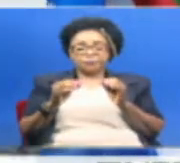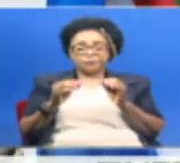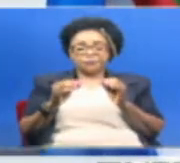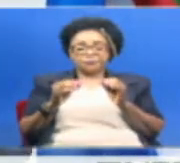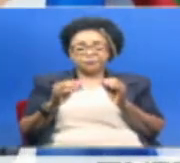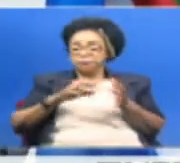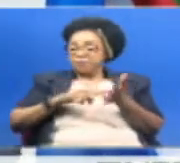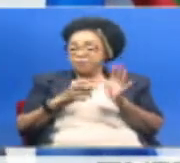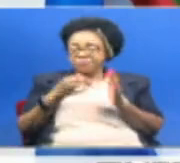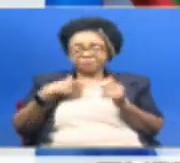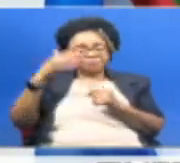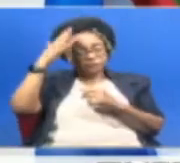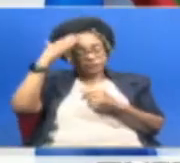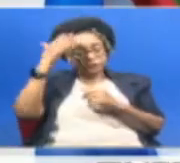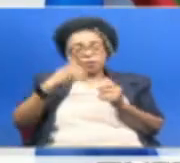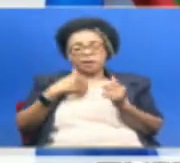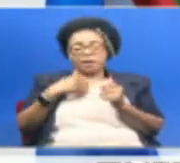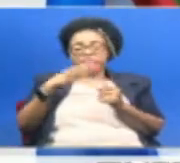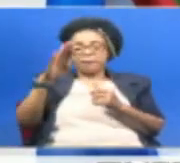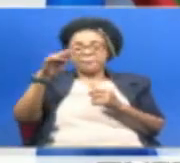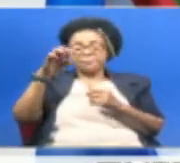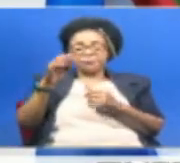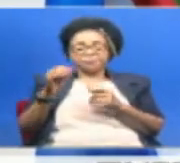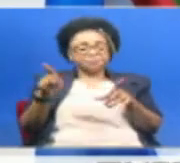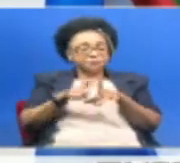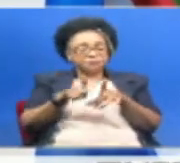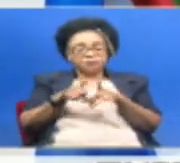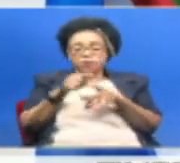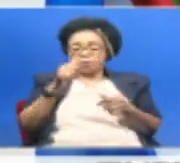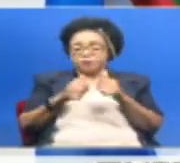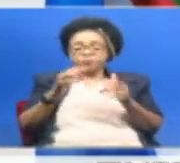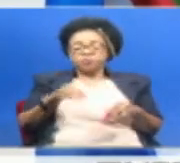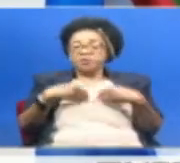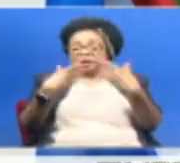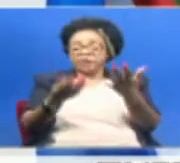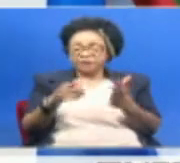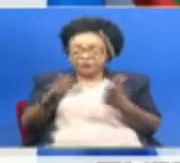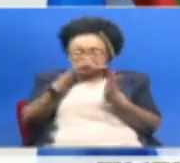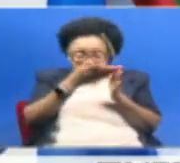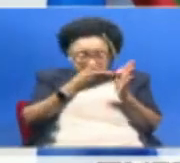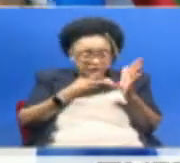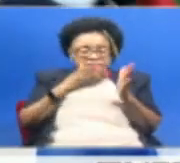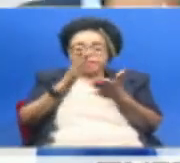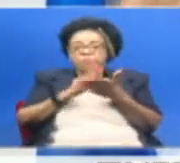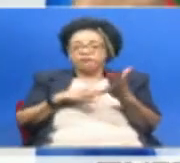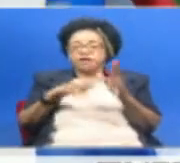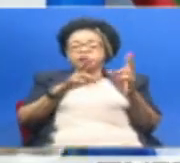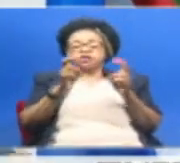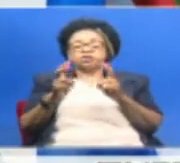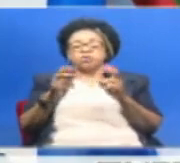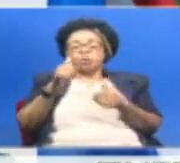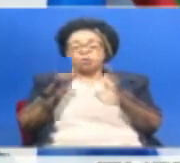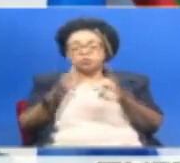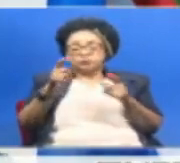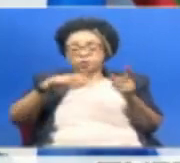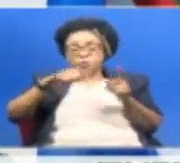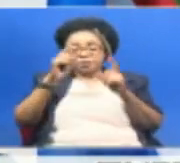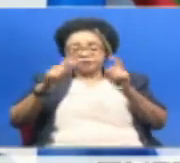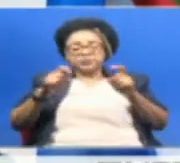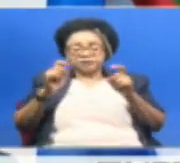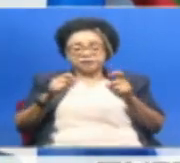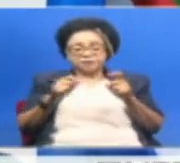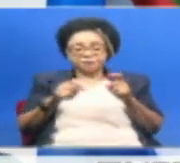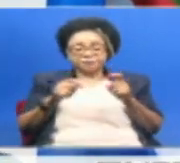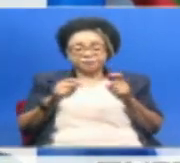know that there will be probably a memoranda that we presented, that these are some of the issues. On our side, for example, and we know that Kenya